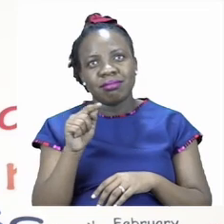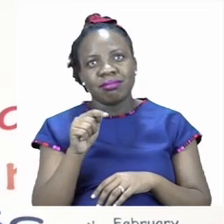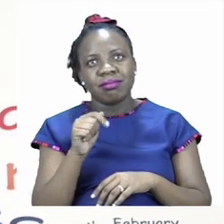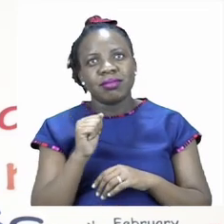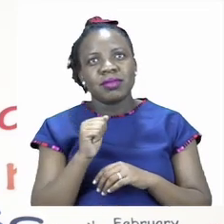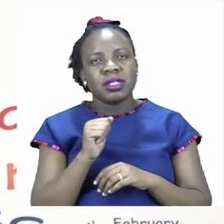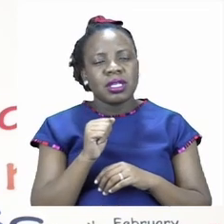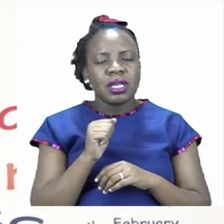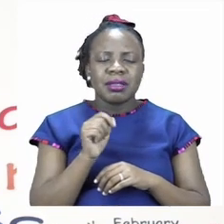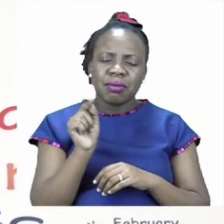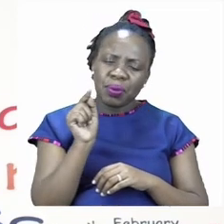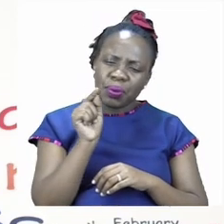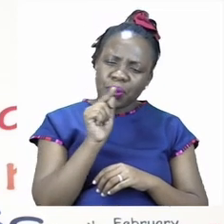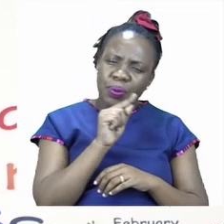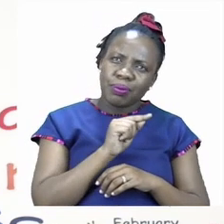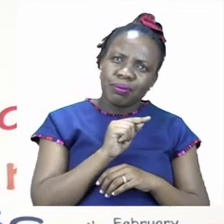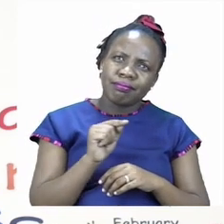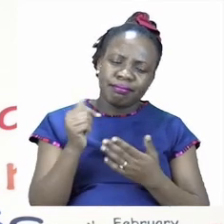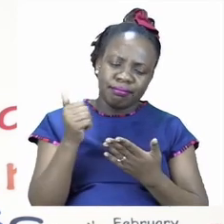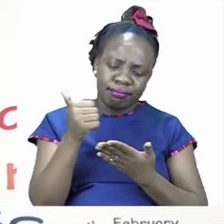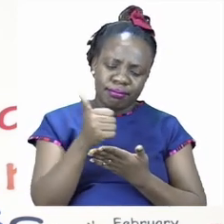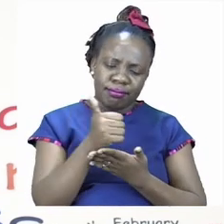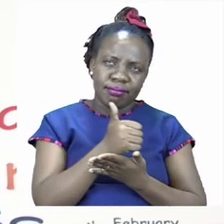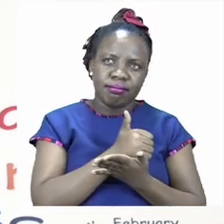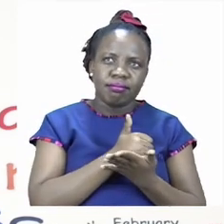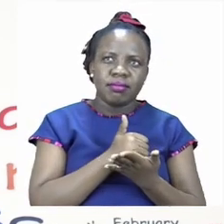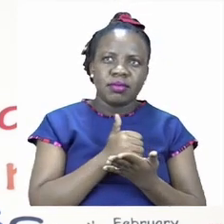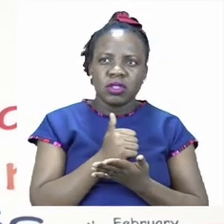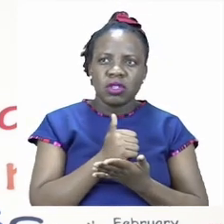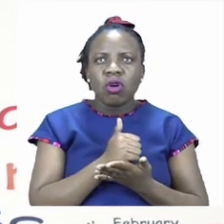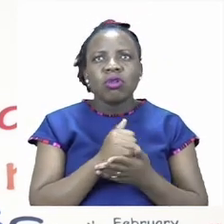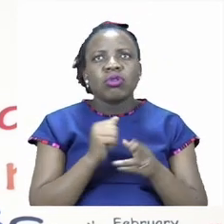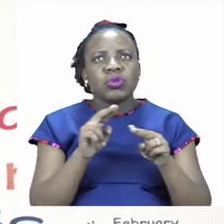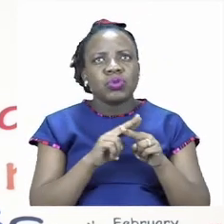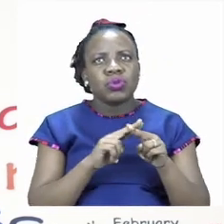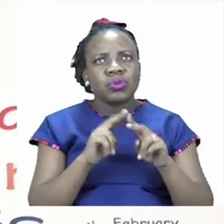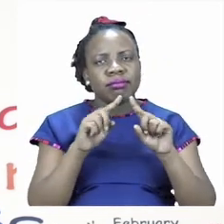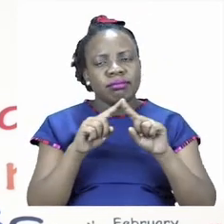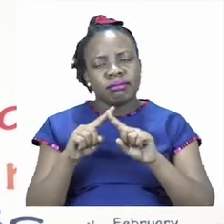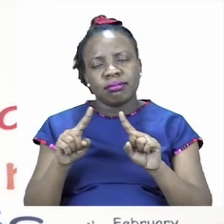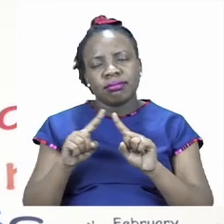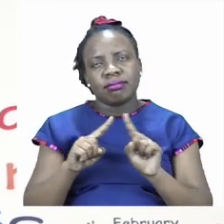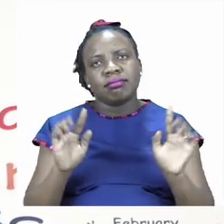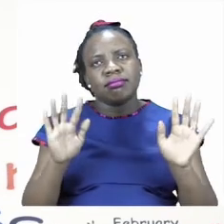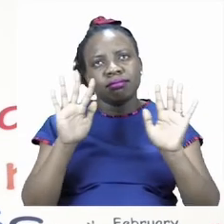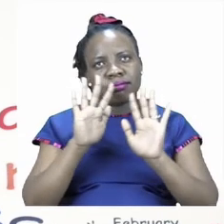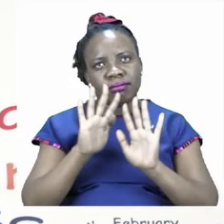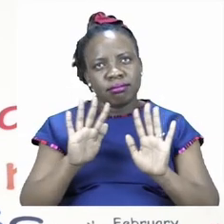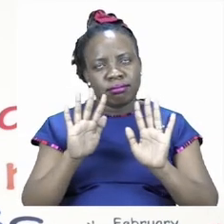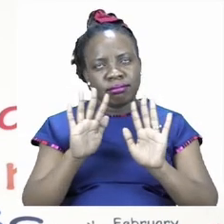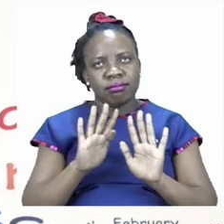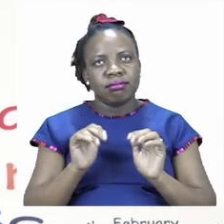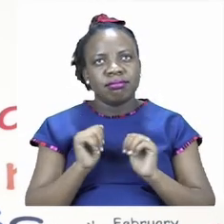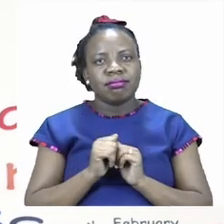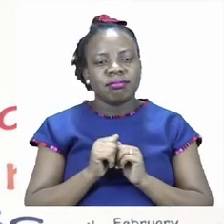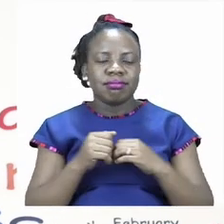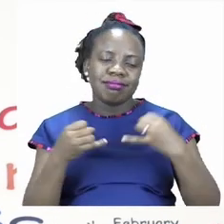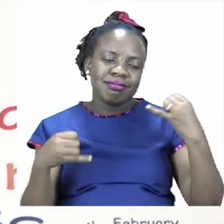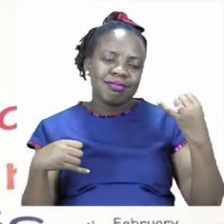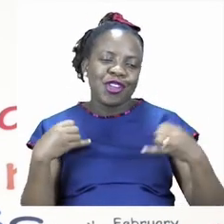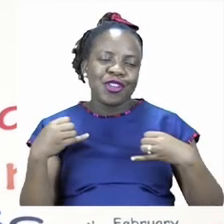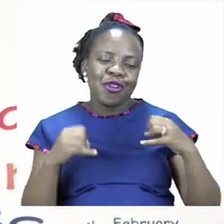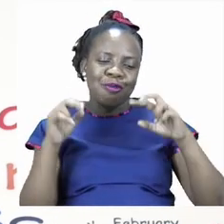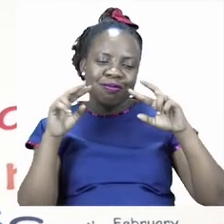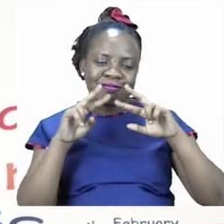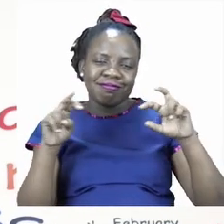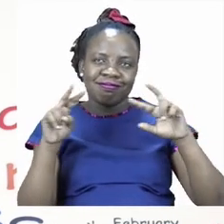circle neatly, and you can even use colors so that you don't get confused. Have fun with all this English, boys and girls, and